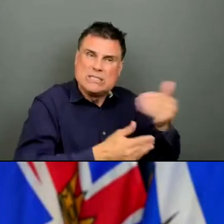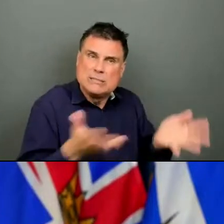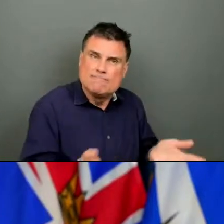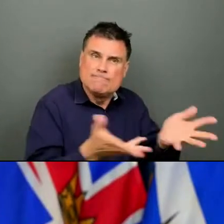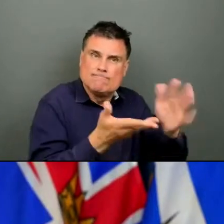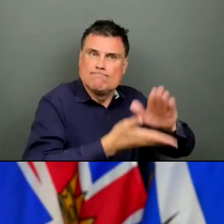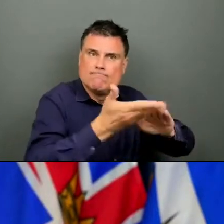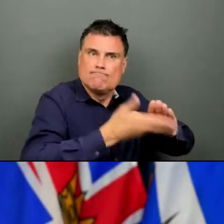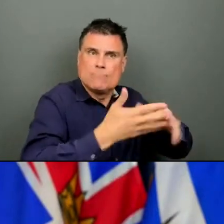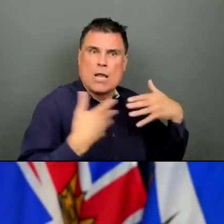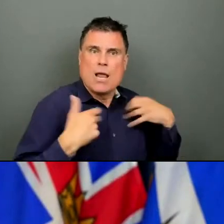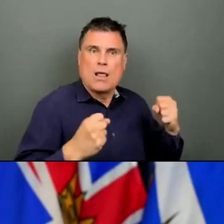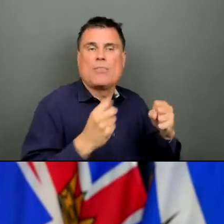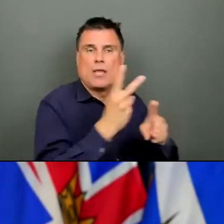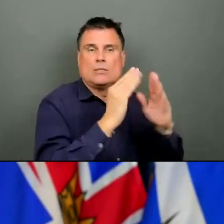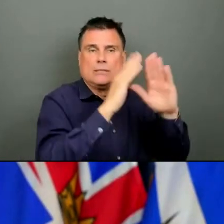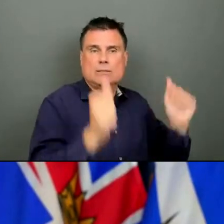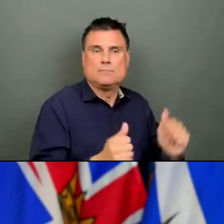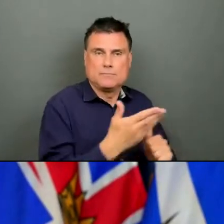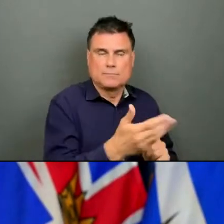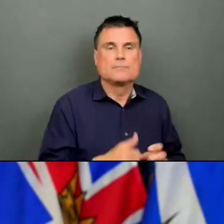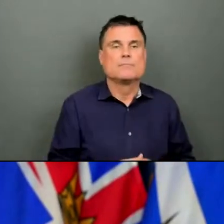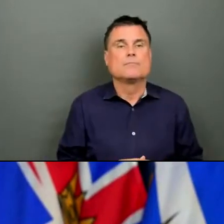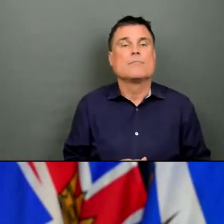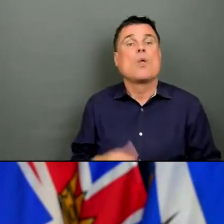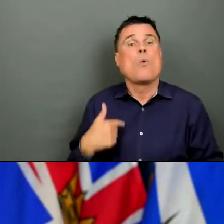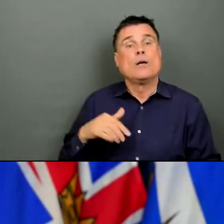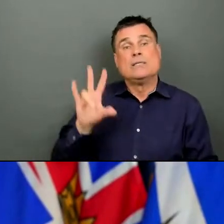note as well that yesterday